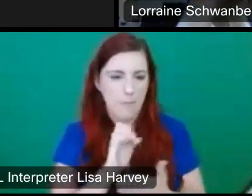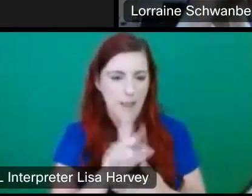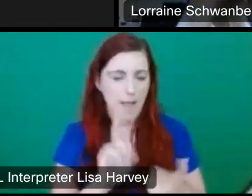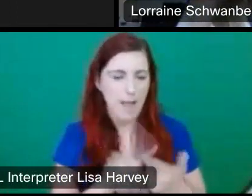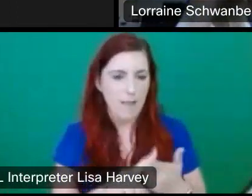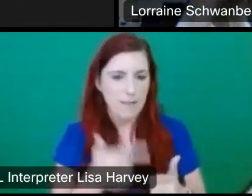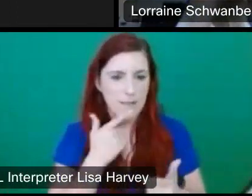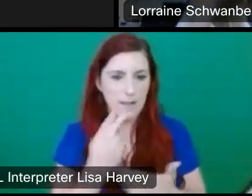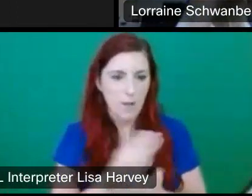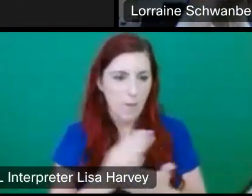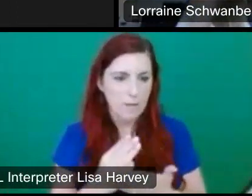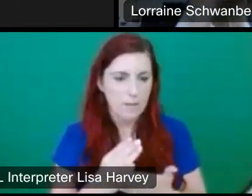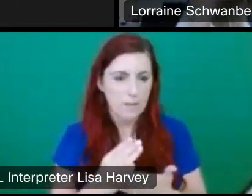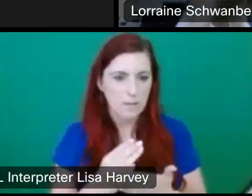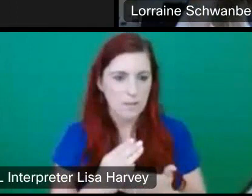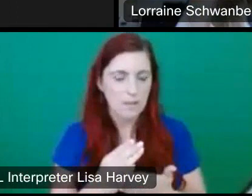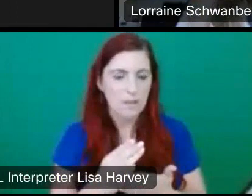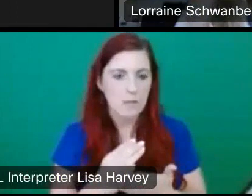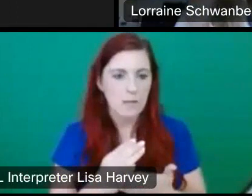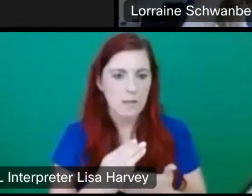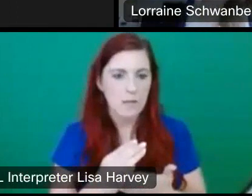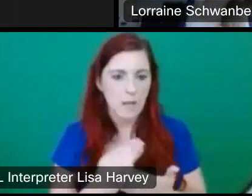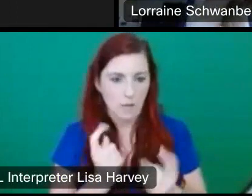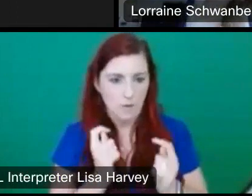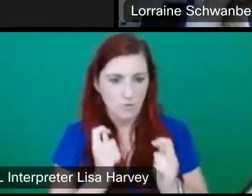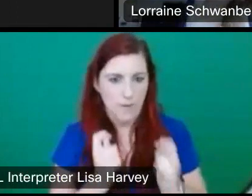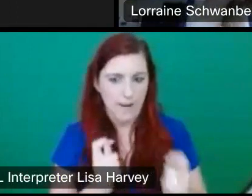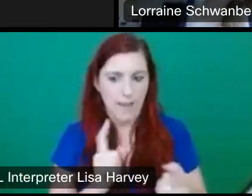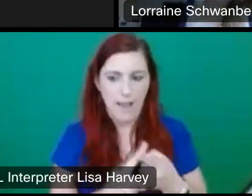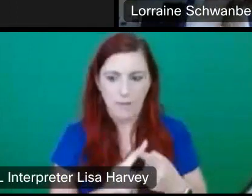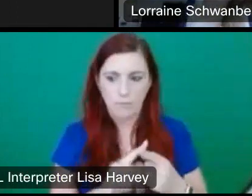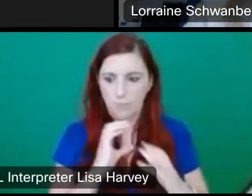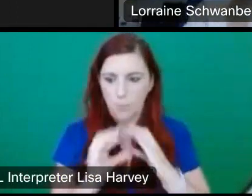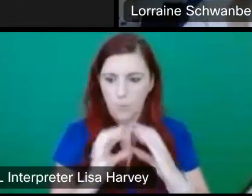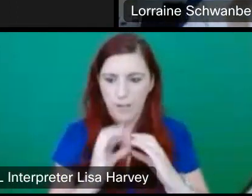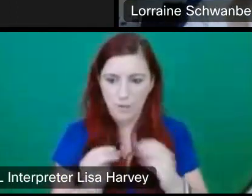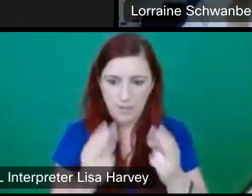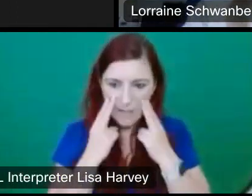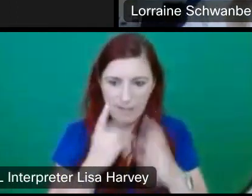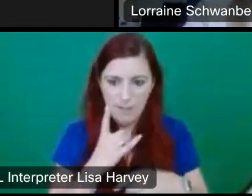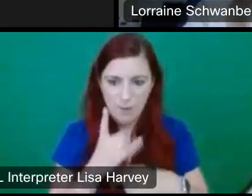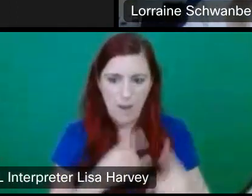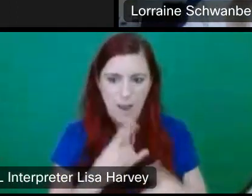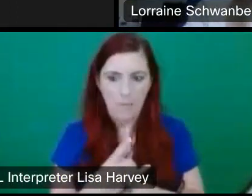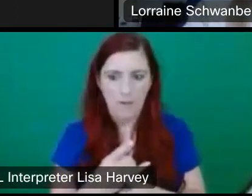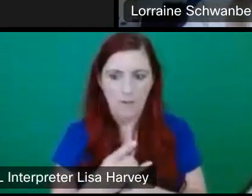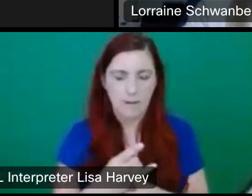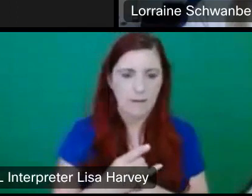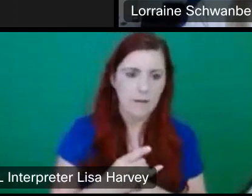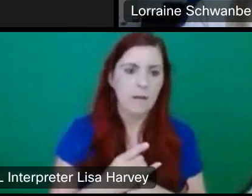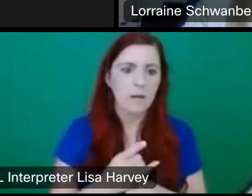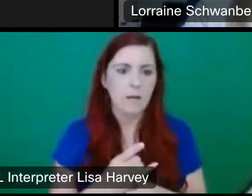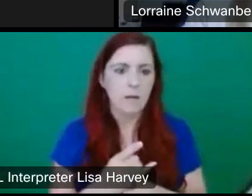as important, is the training and communication and so on that needs to happen around the provisions of the